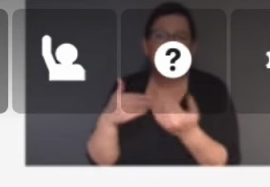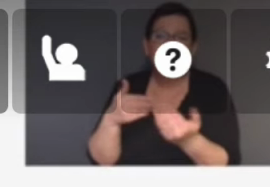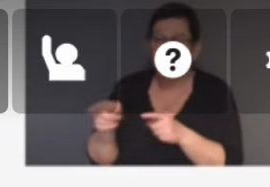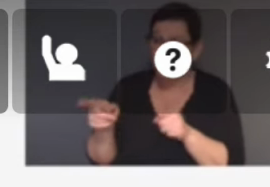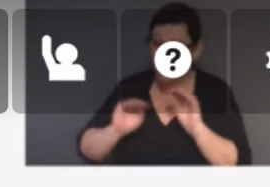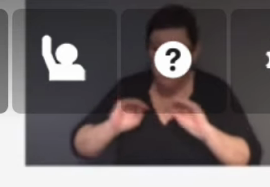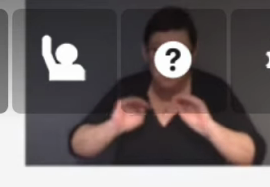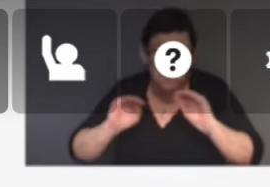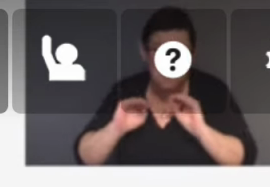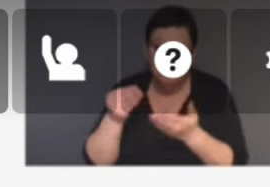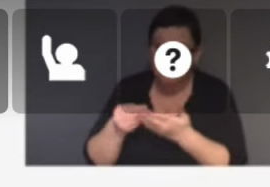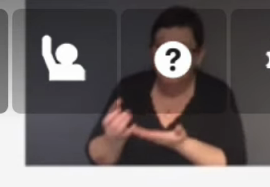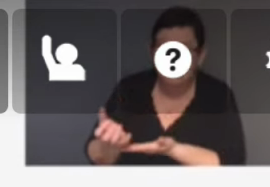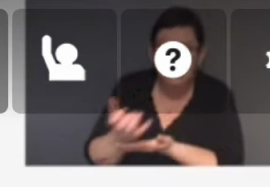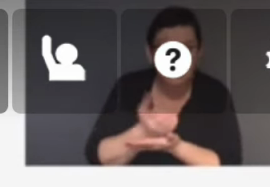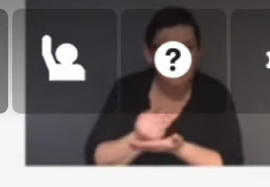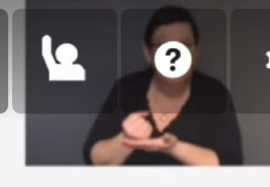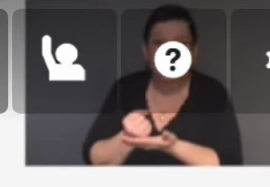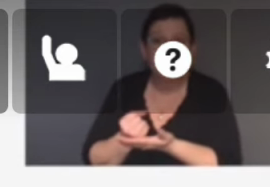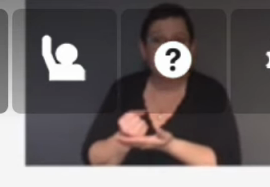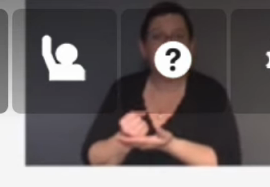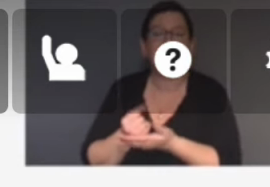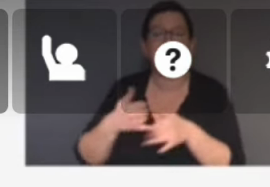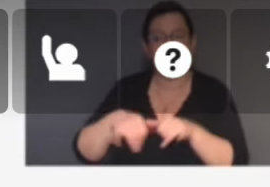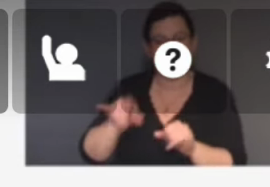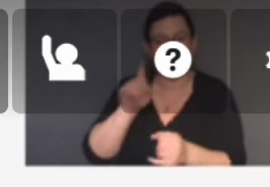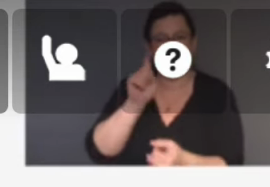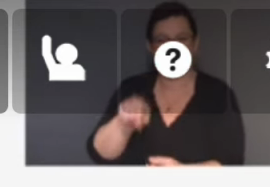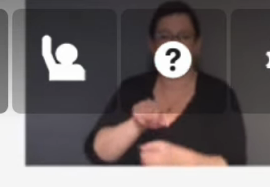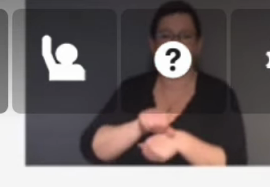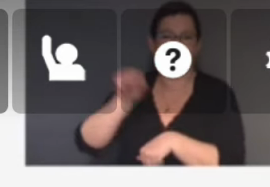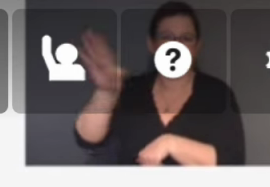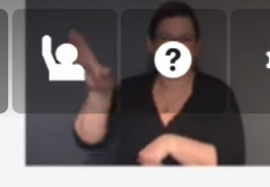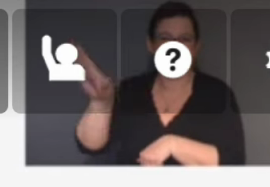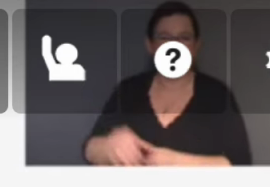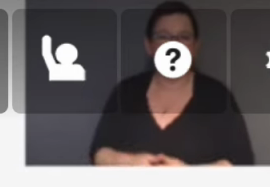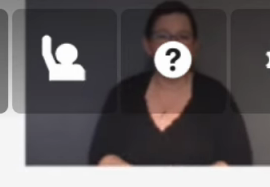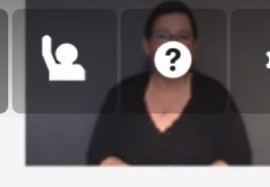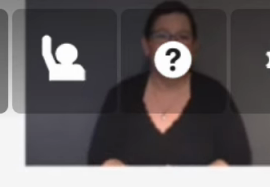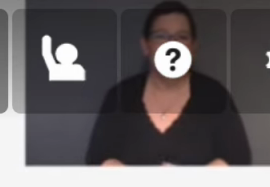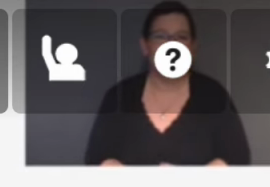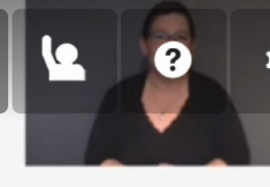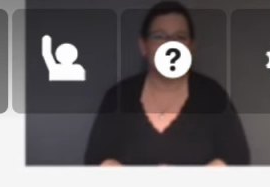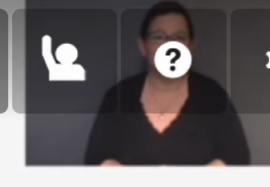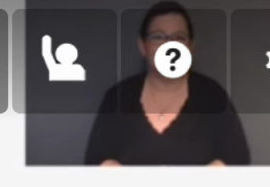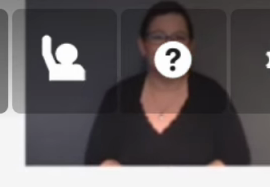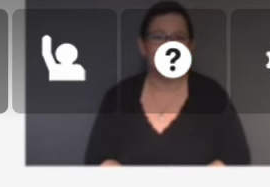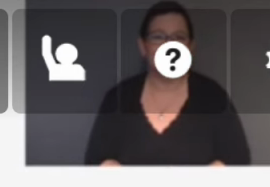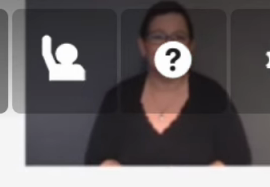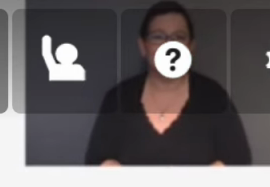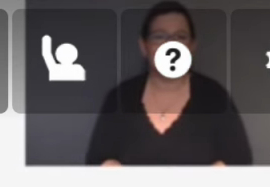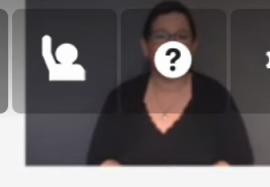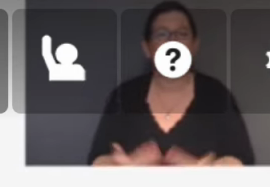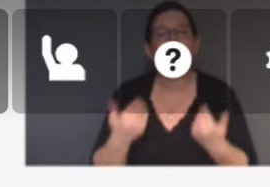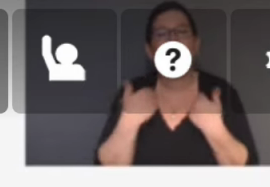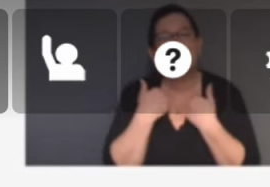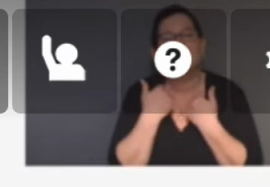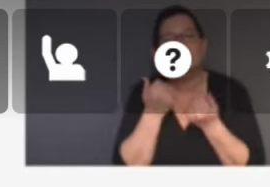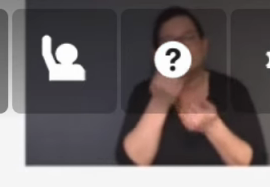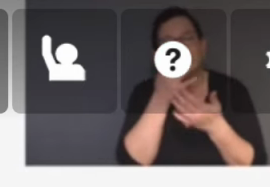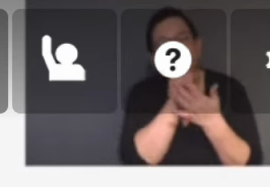There are a few ways to do your taxes. You can do your taxes online. This is the